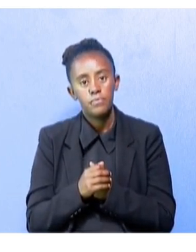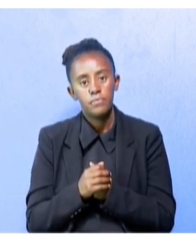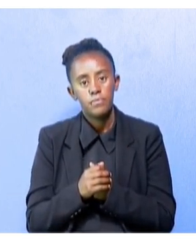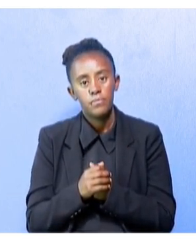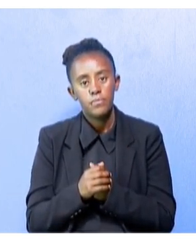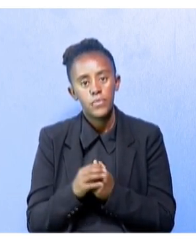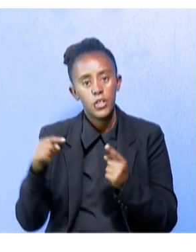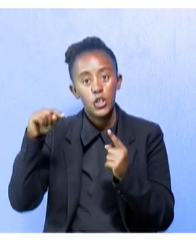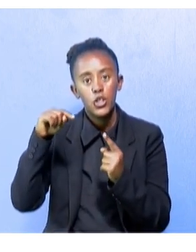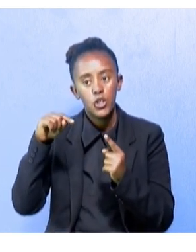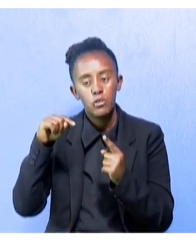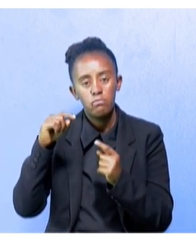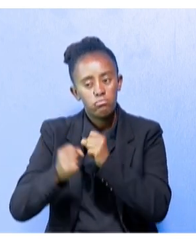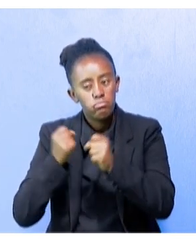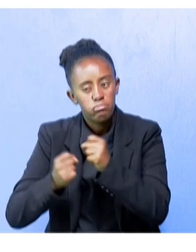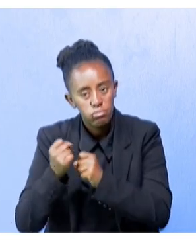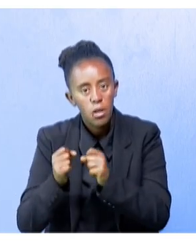to catch a bus.